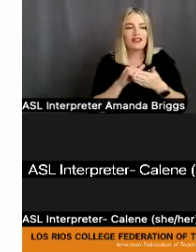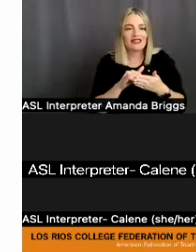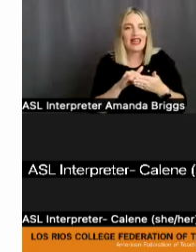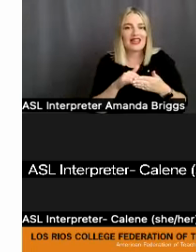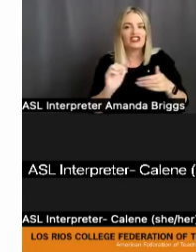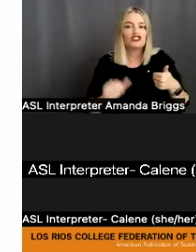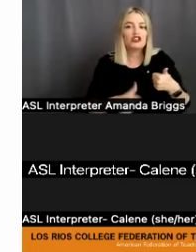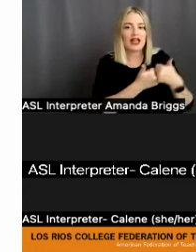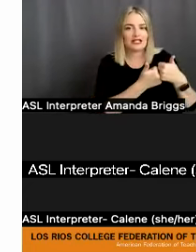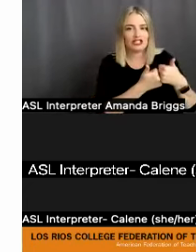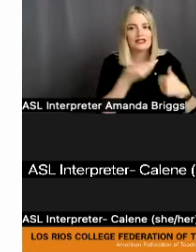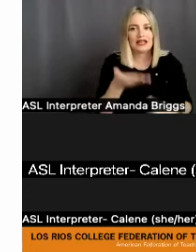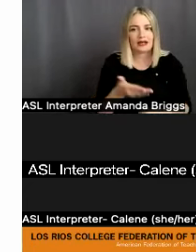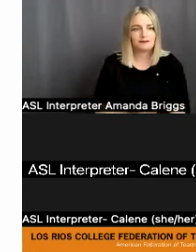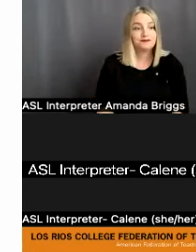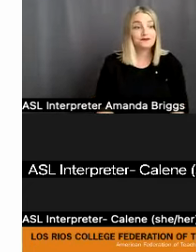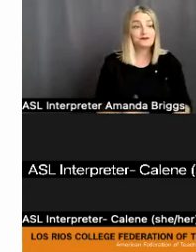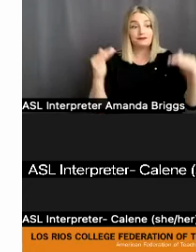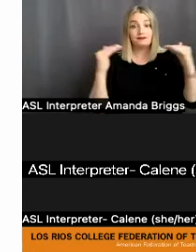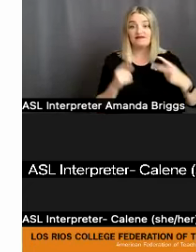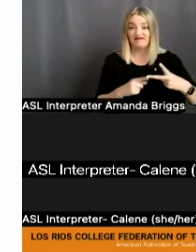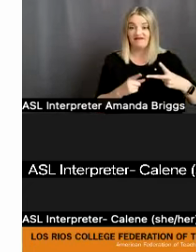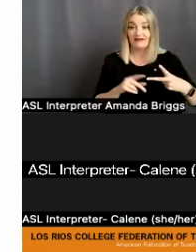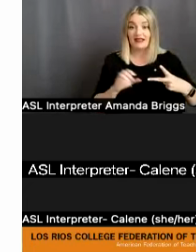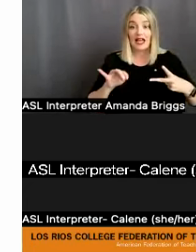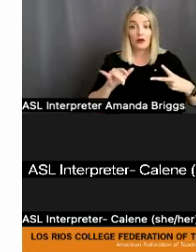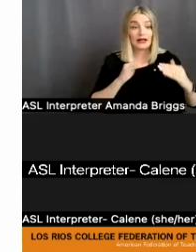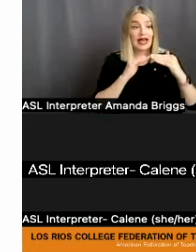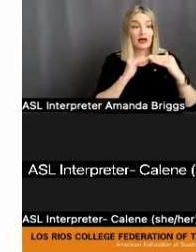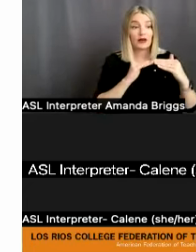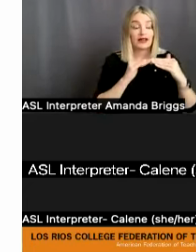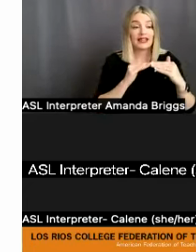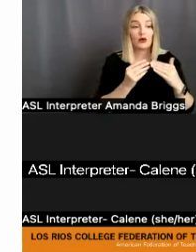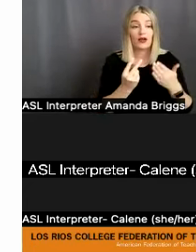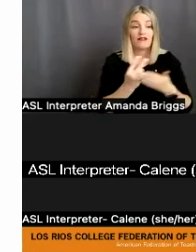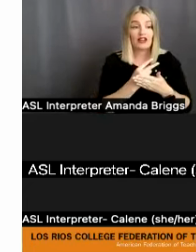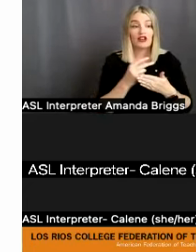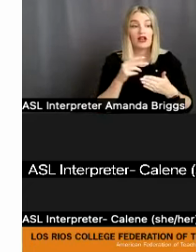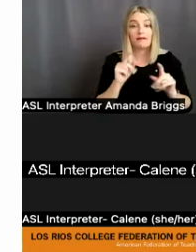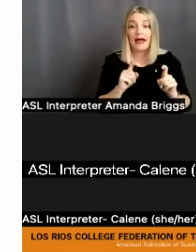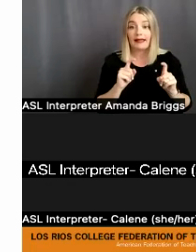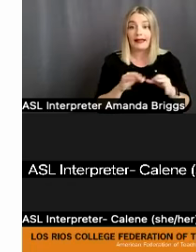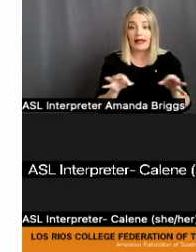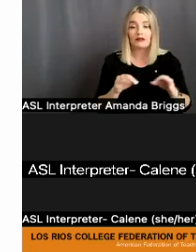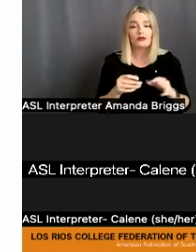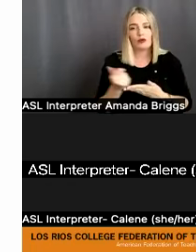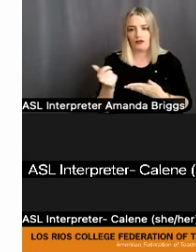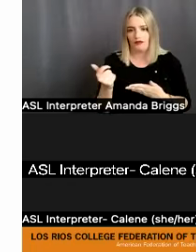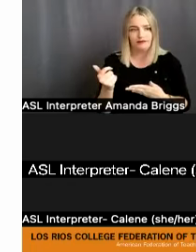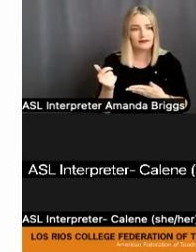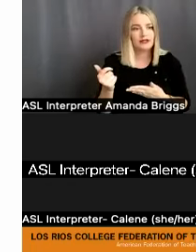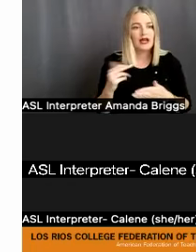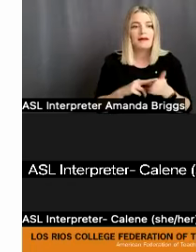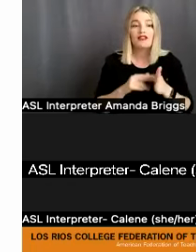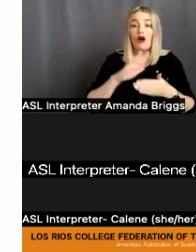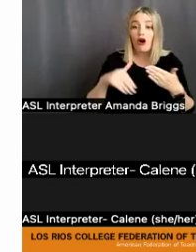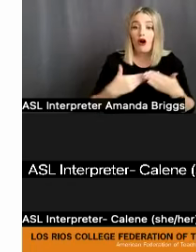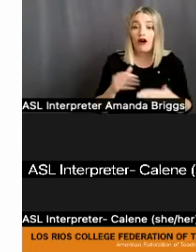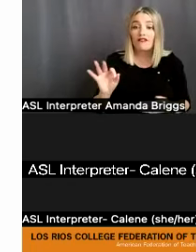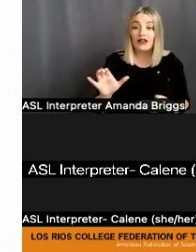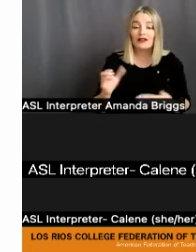The equity reflection pilot language is also removed from all areas of the contract. Basically, what this means is that all faculty will still